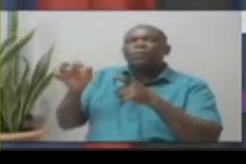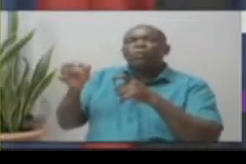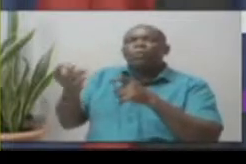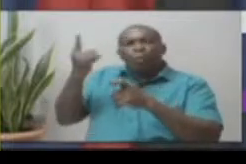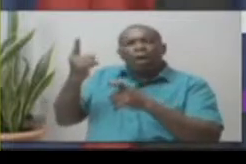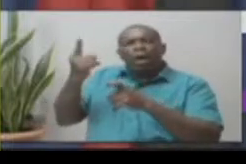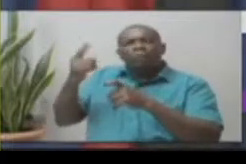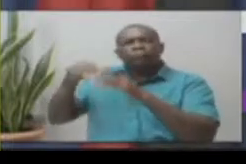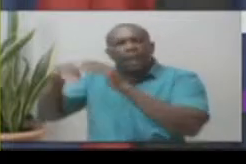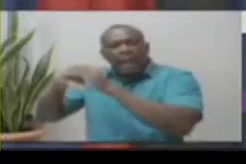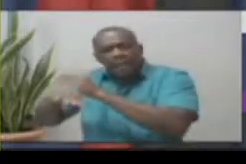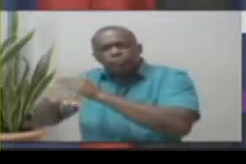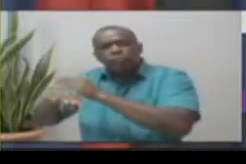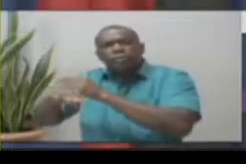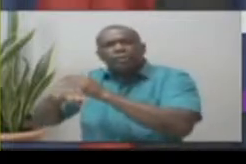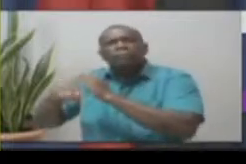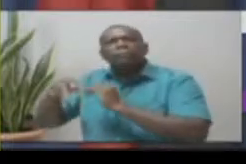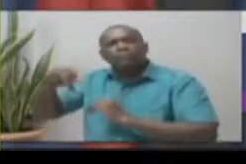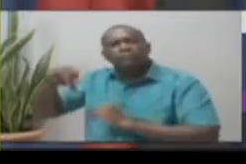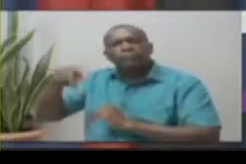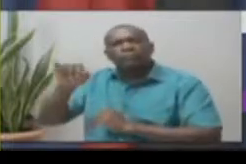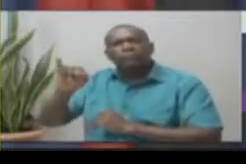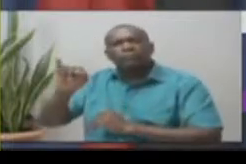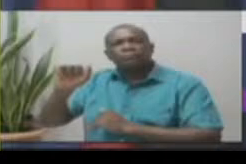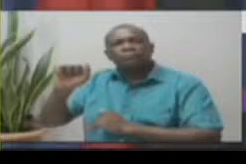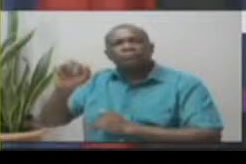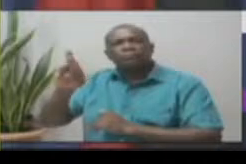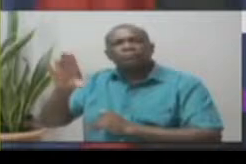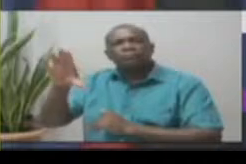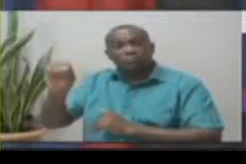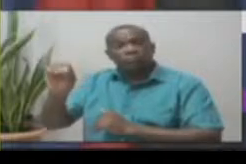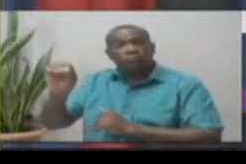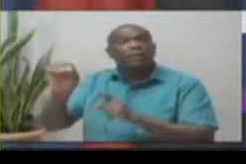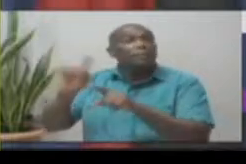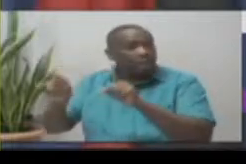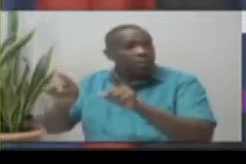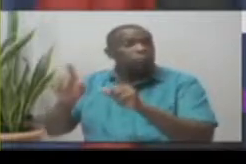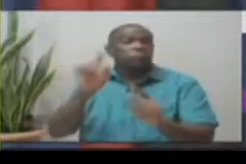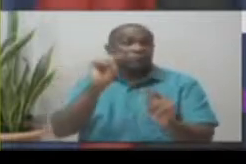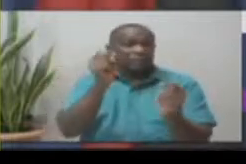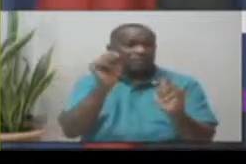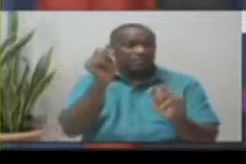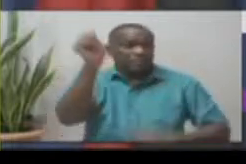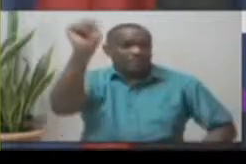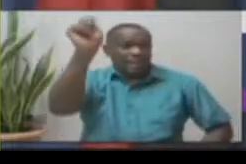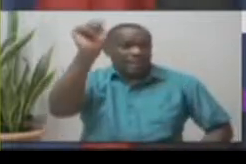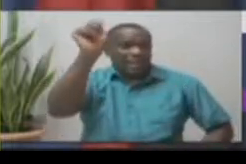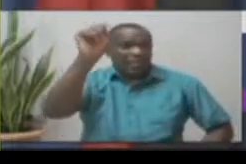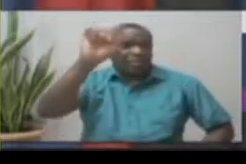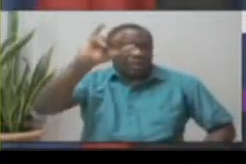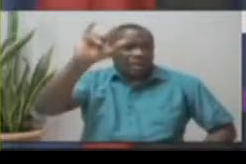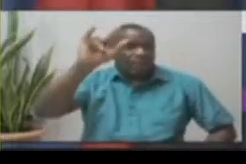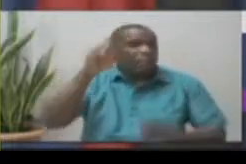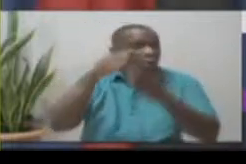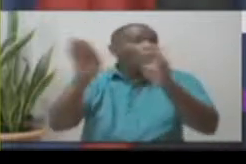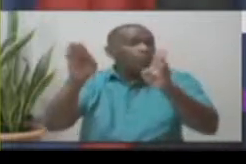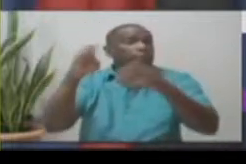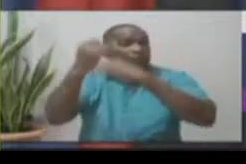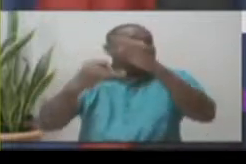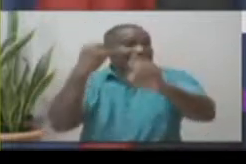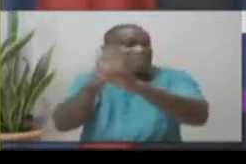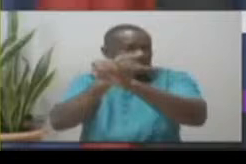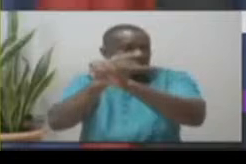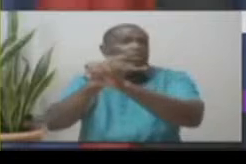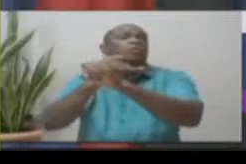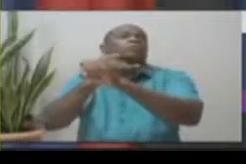Piaku. Tobago Airport is open to international traffic and international business,